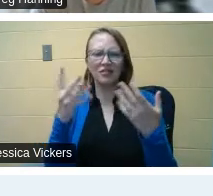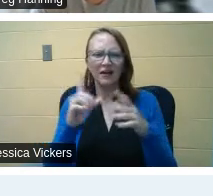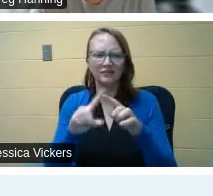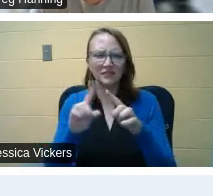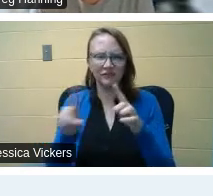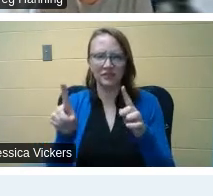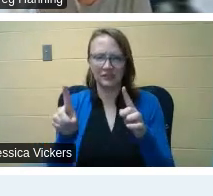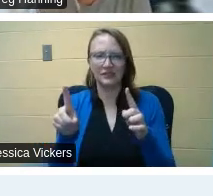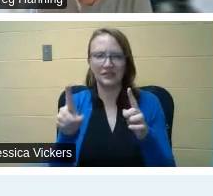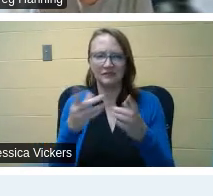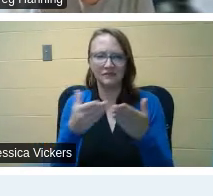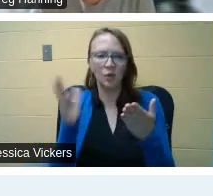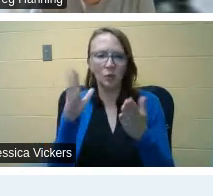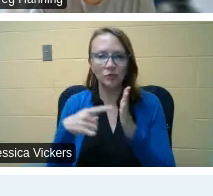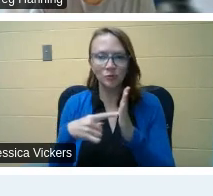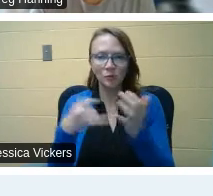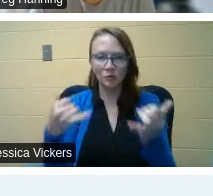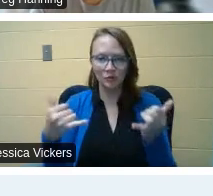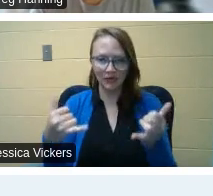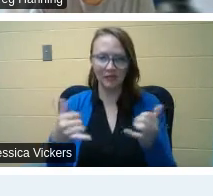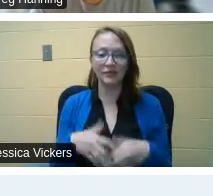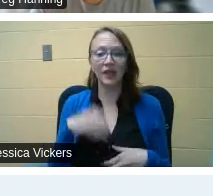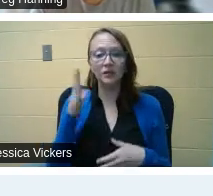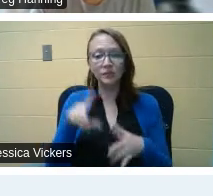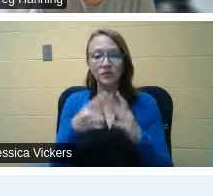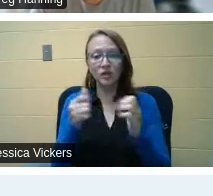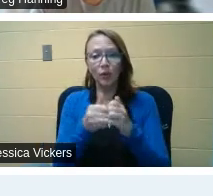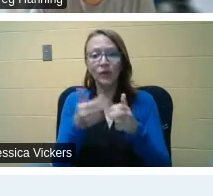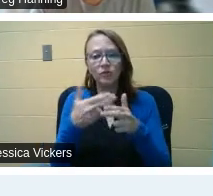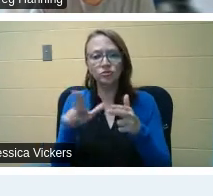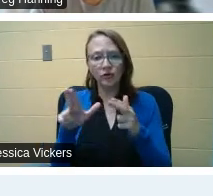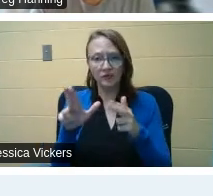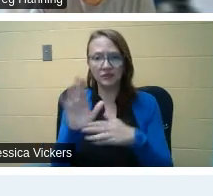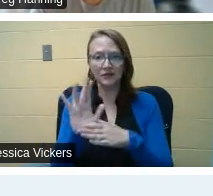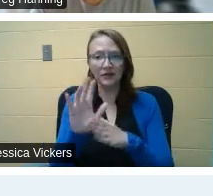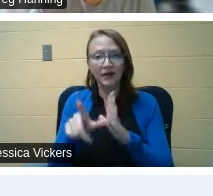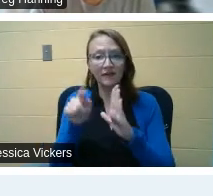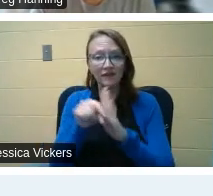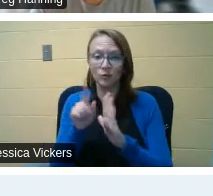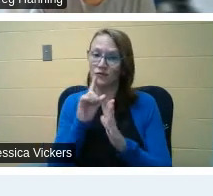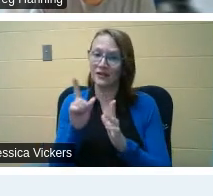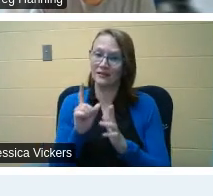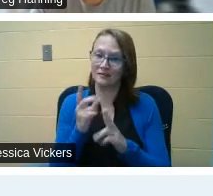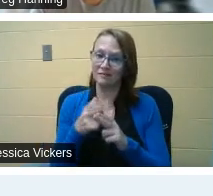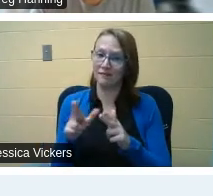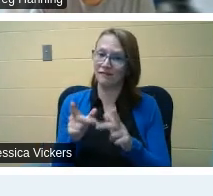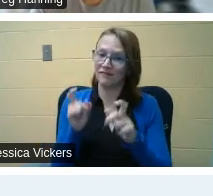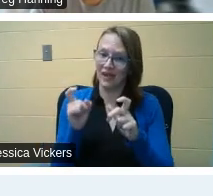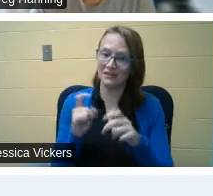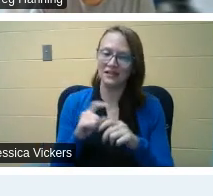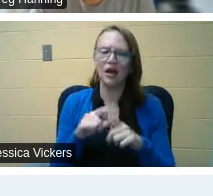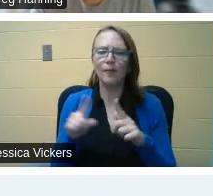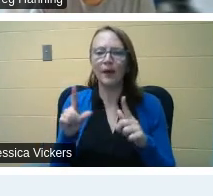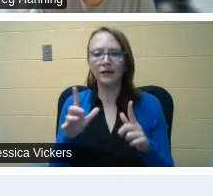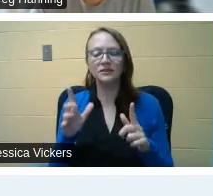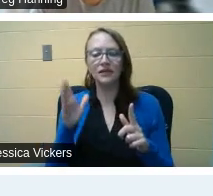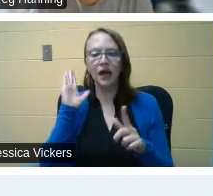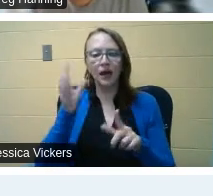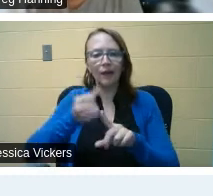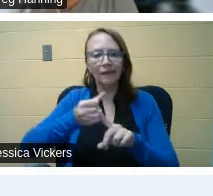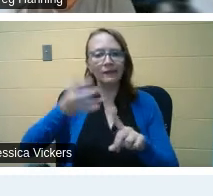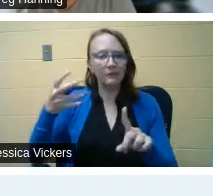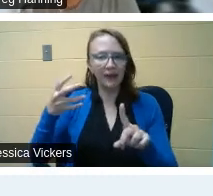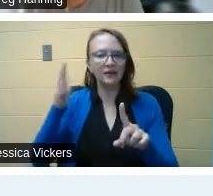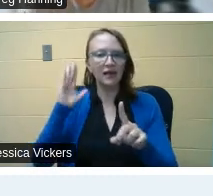today. I'm going to start with a short video, which goes really fast, but it's okay because we will break down some of these really